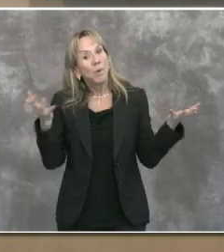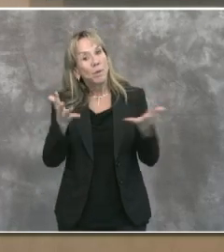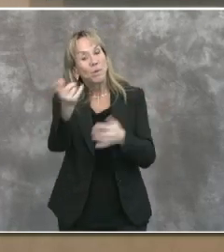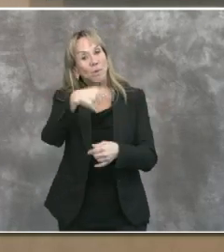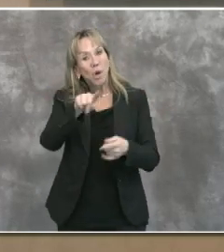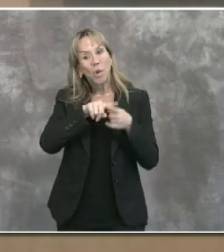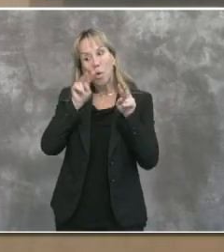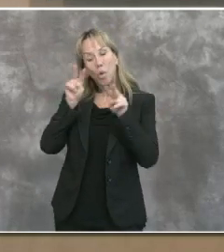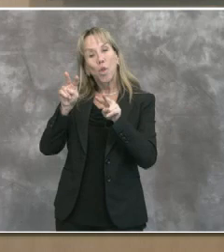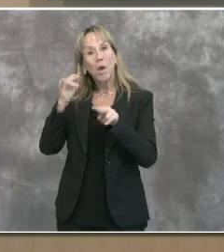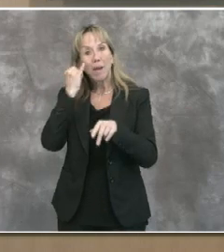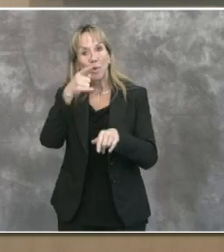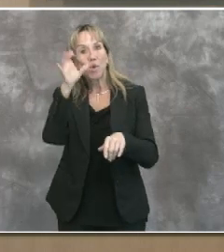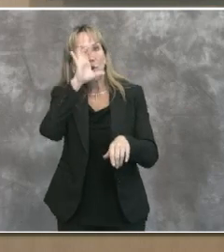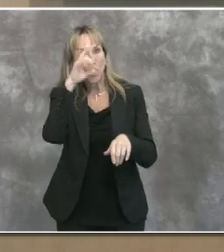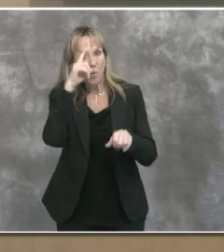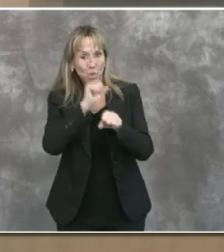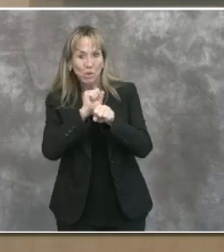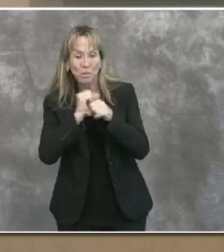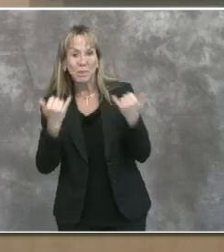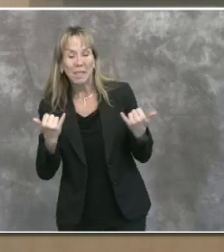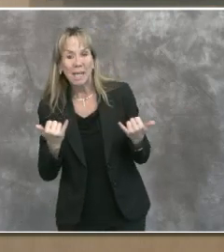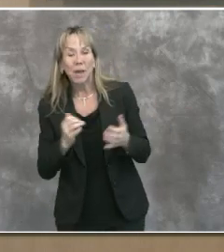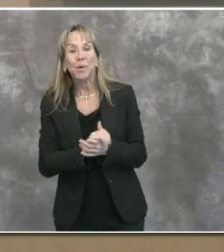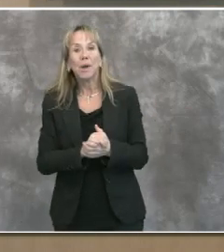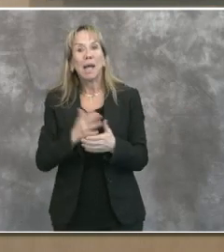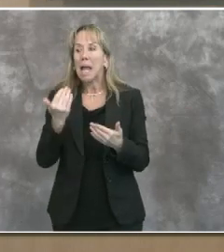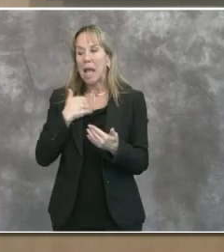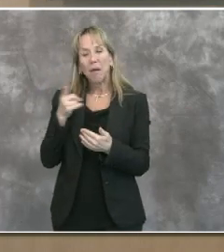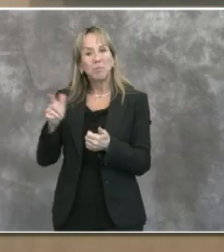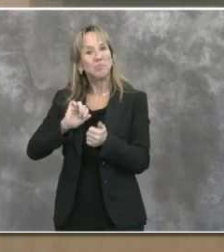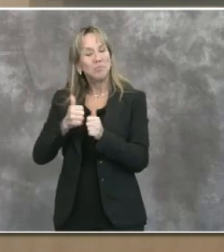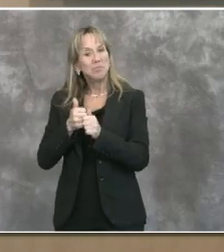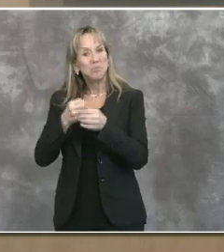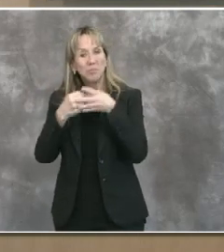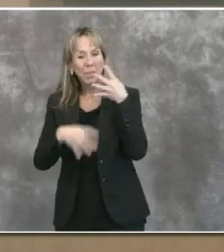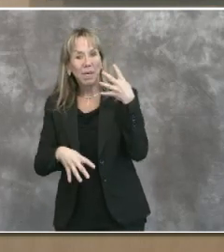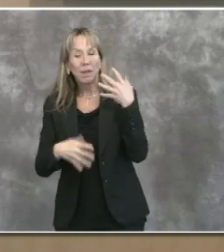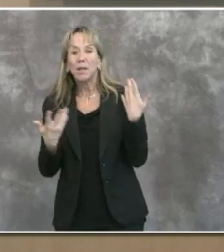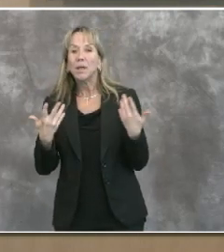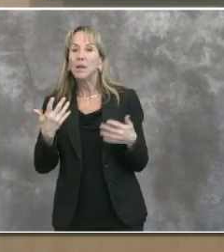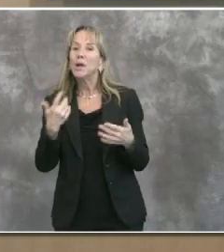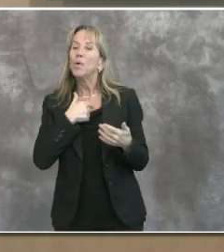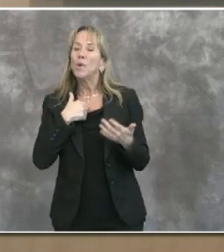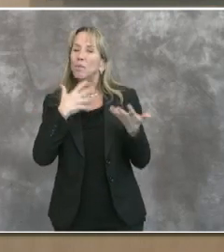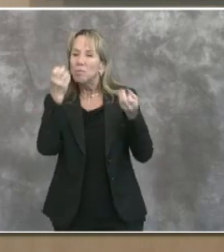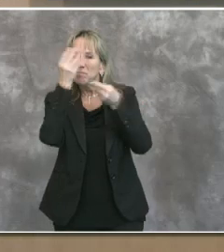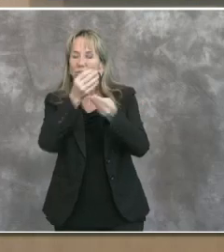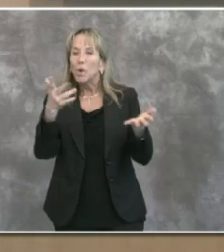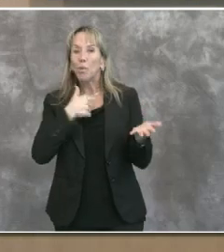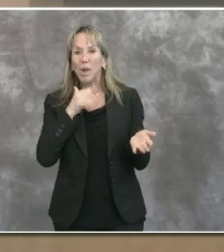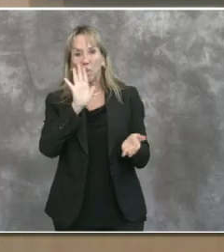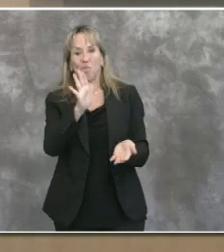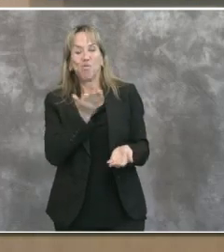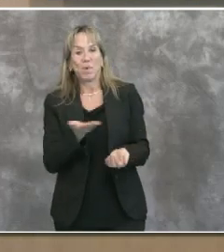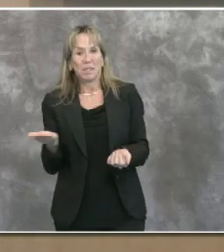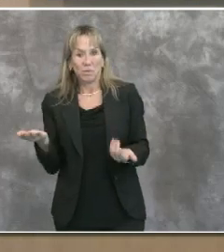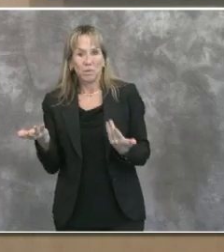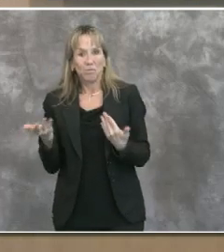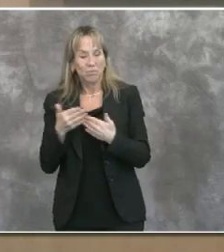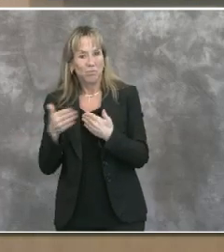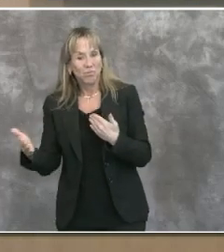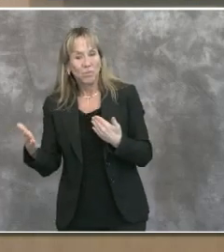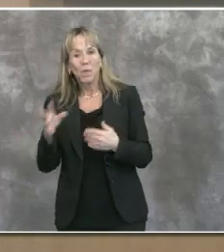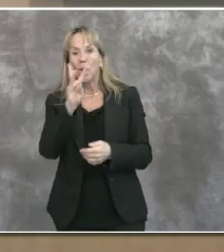those who are looking. Not everyone will be, but they are there, and this will be changing. And we're going to be that resource beyond this period as well.